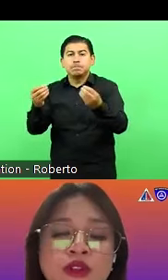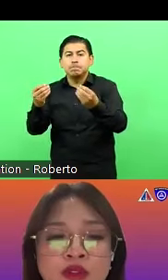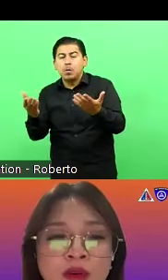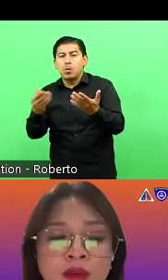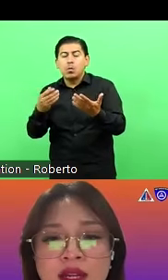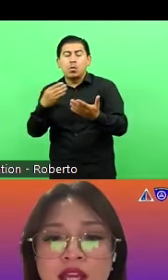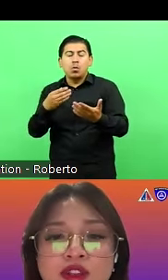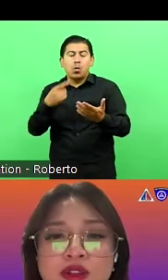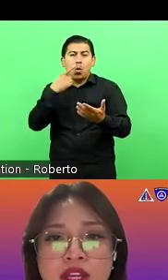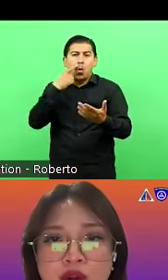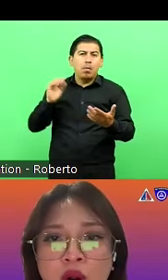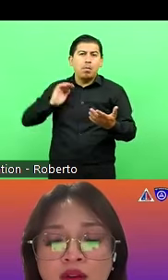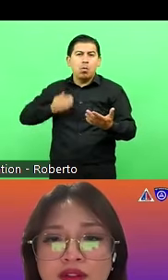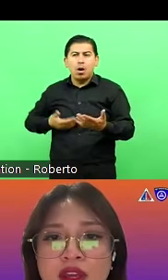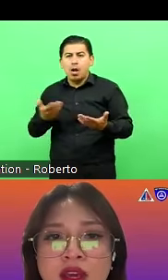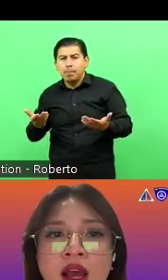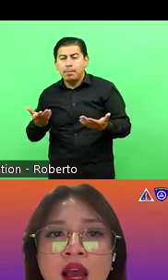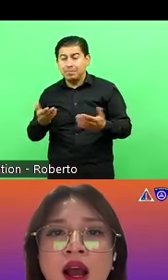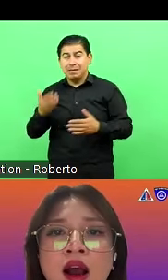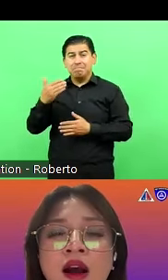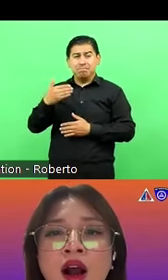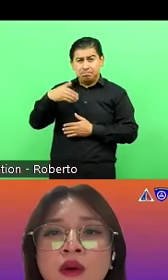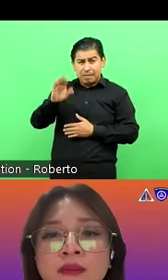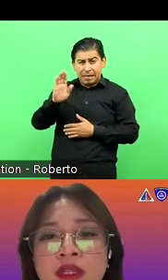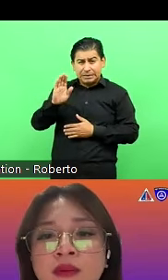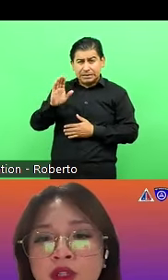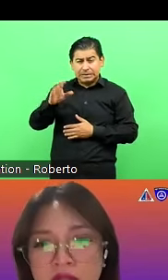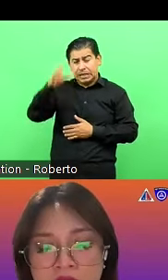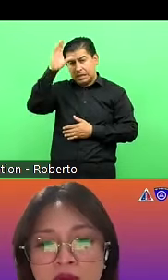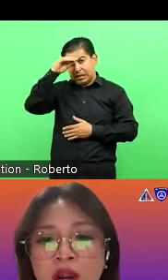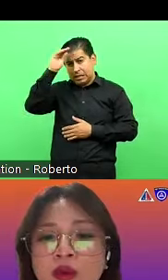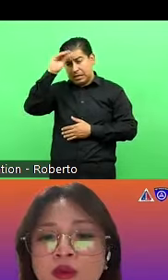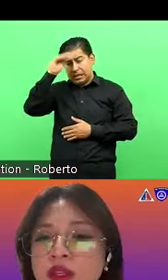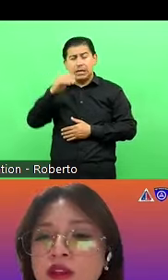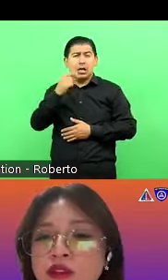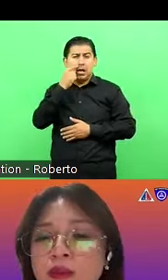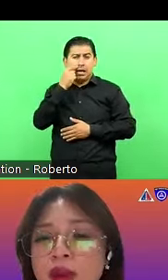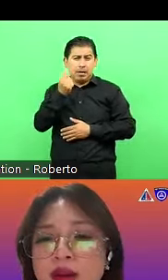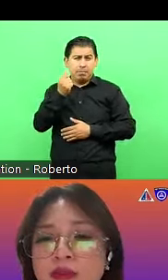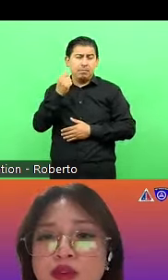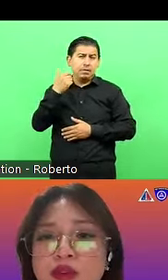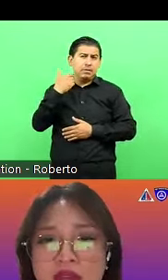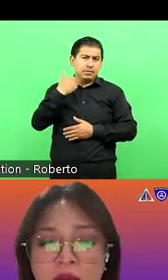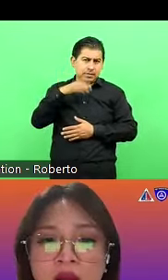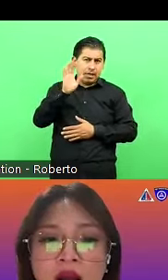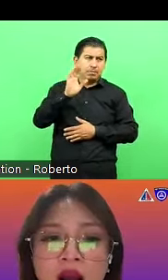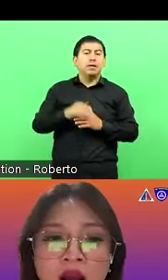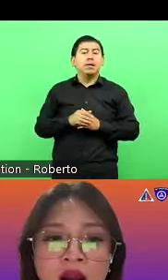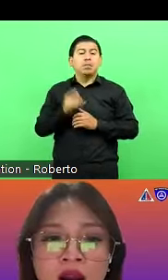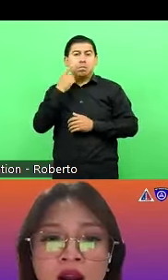able to determine the age range of our PWDs, wherein we determine that most of